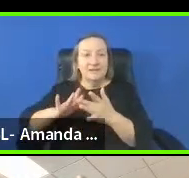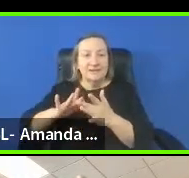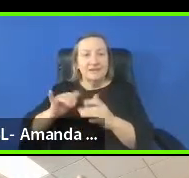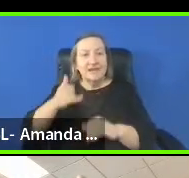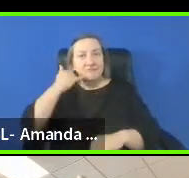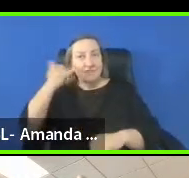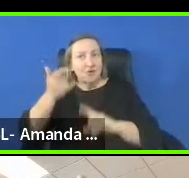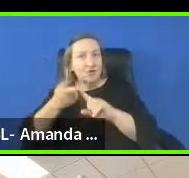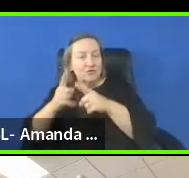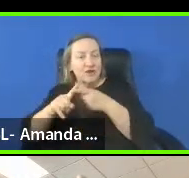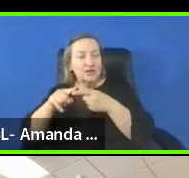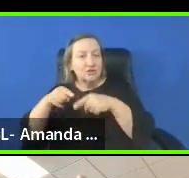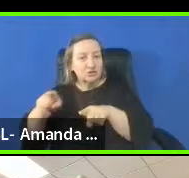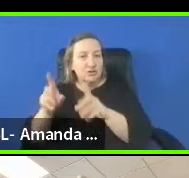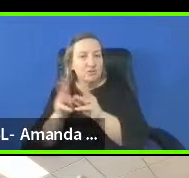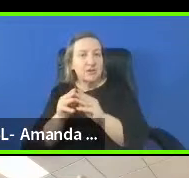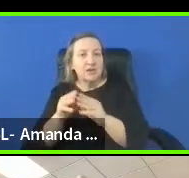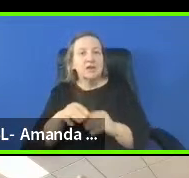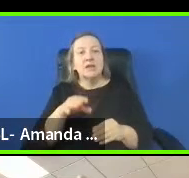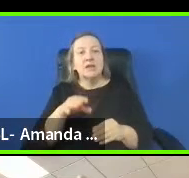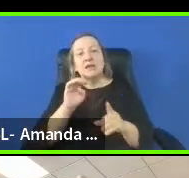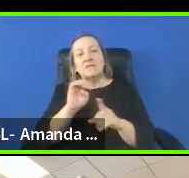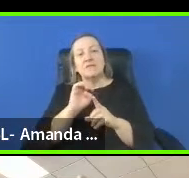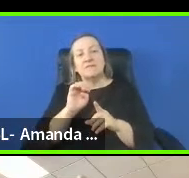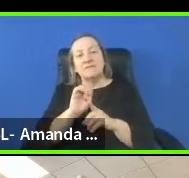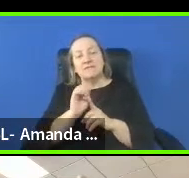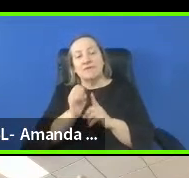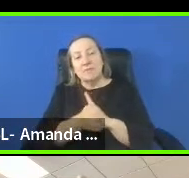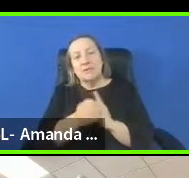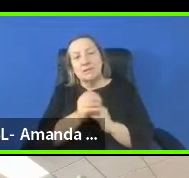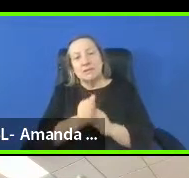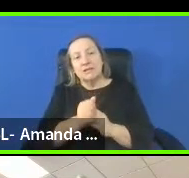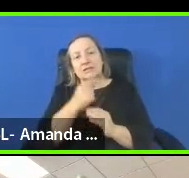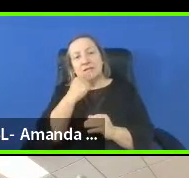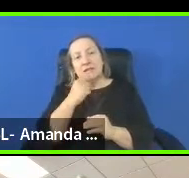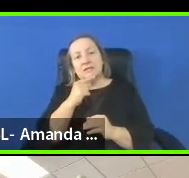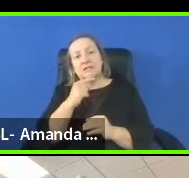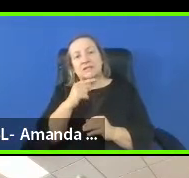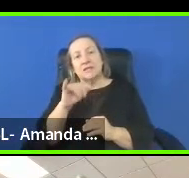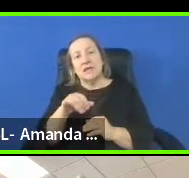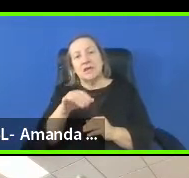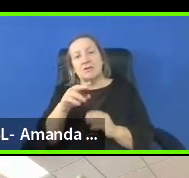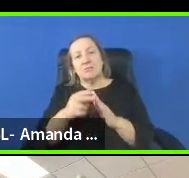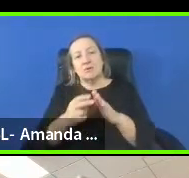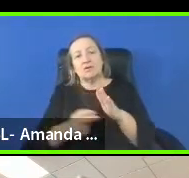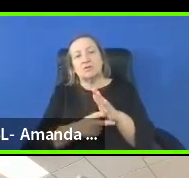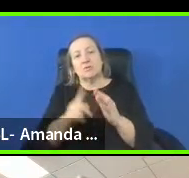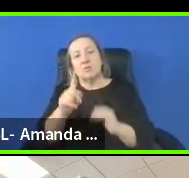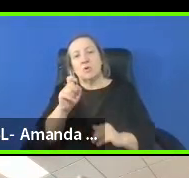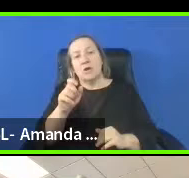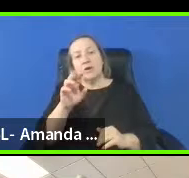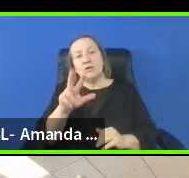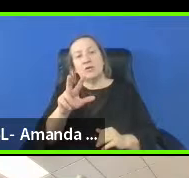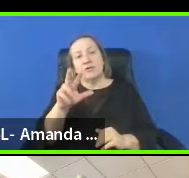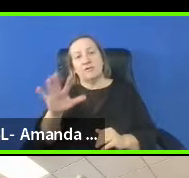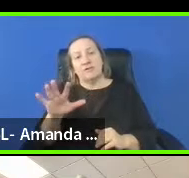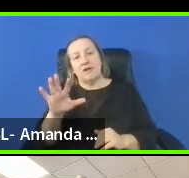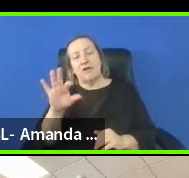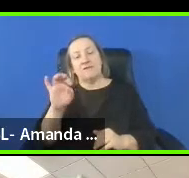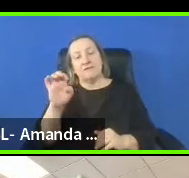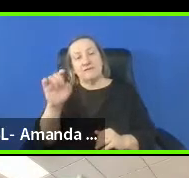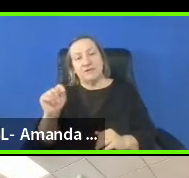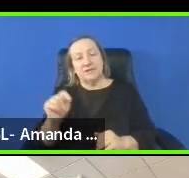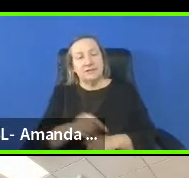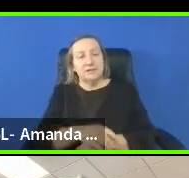our environmental lead, Angela, says the I-205 bridge is 135 feet. 135. Yeah.